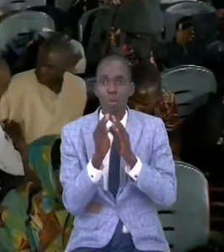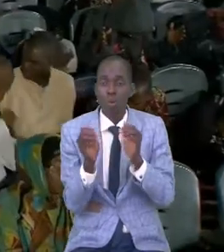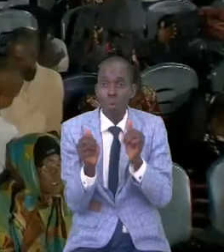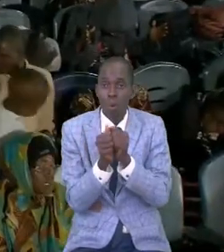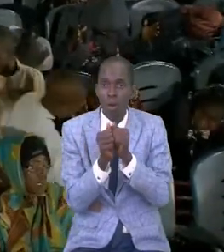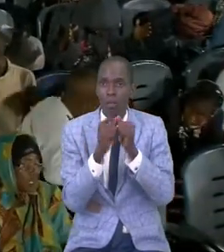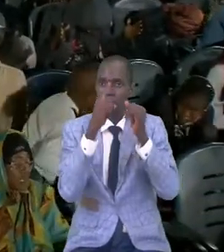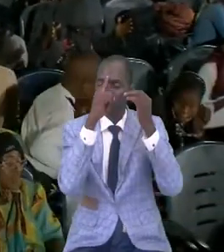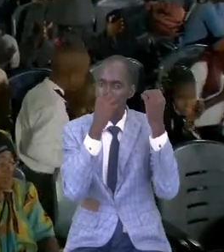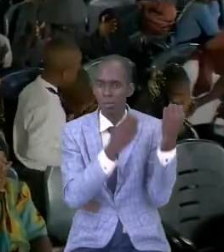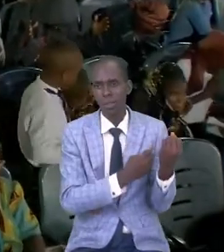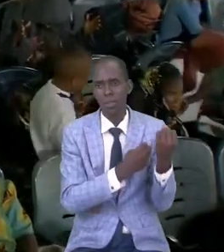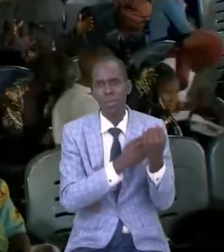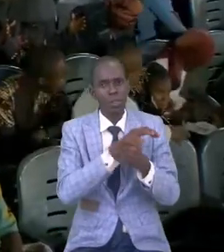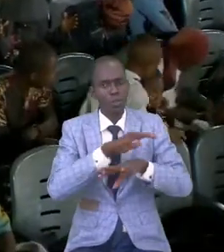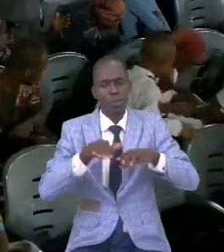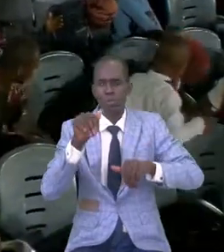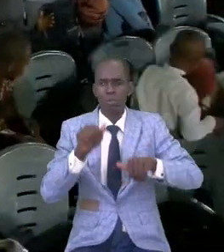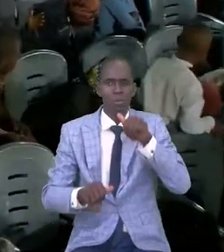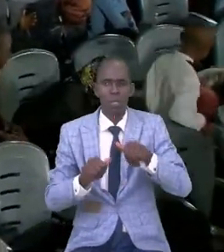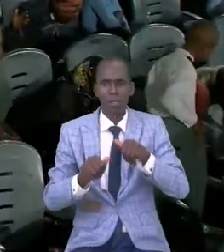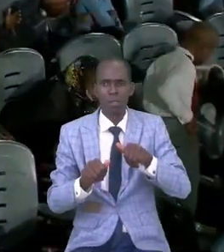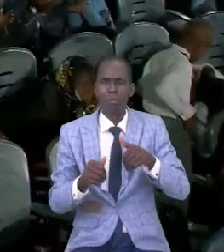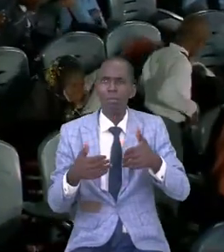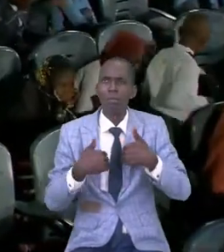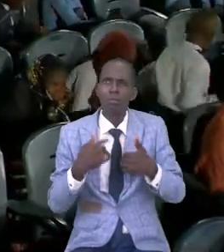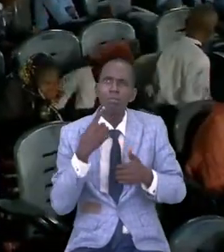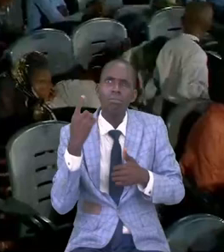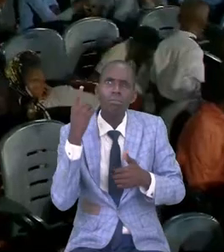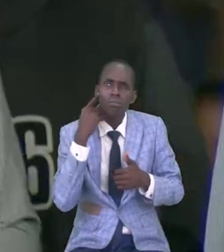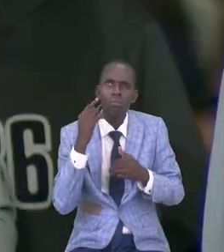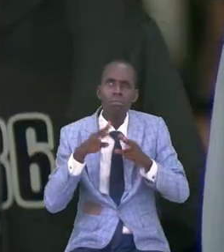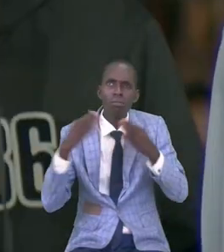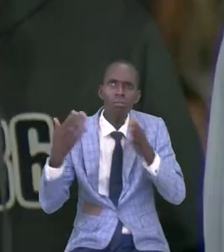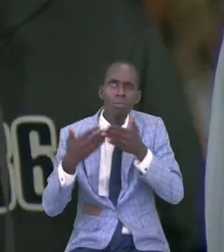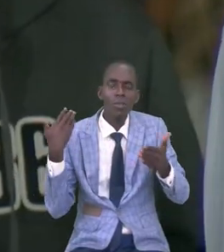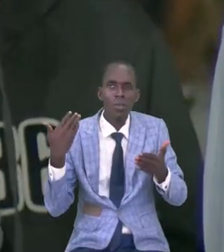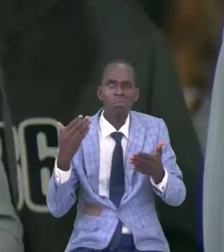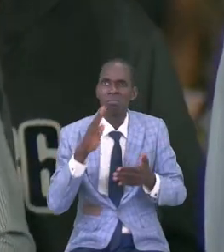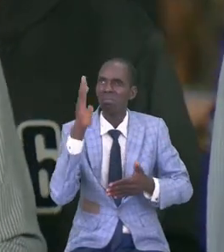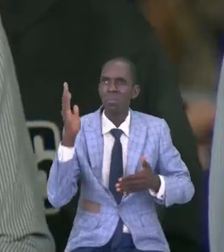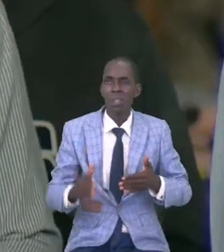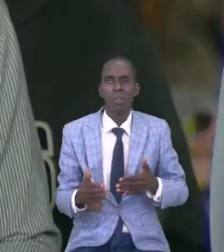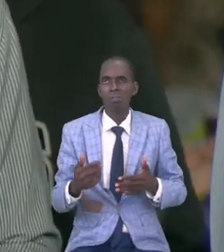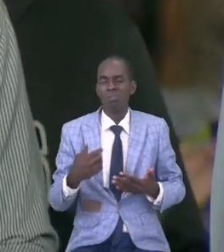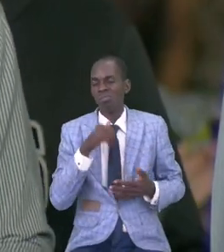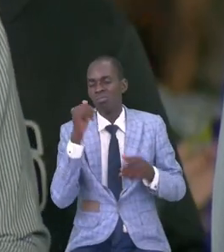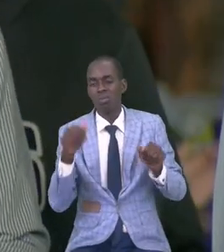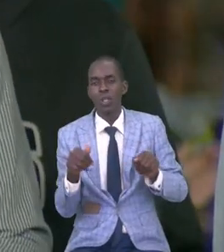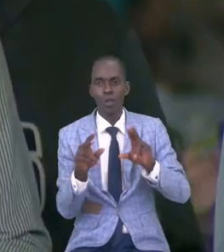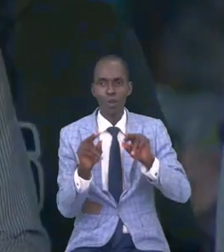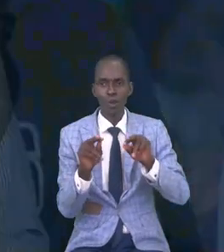Please don't forget to hand to all the people that have just given their lives to the Lord Jesus